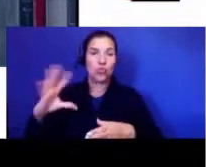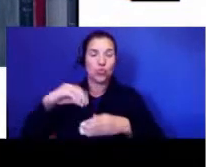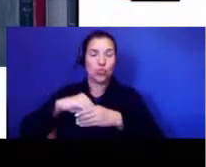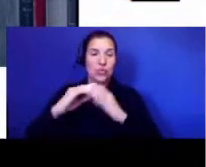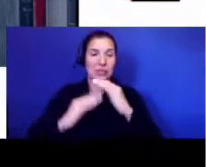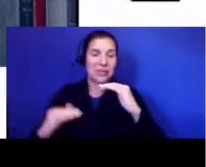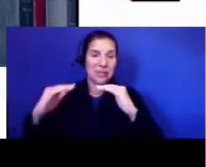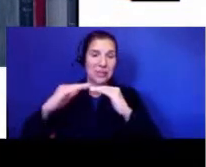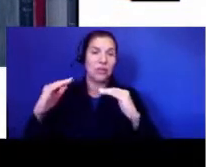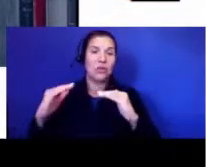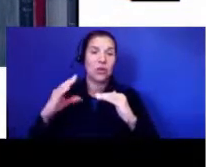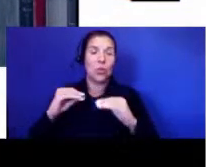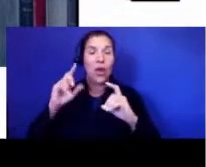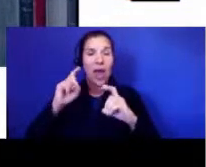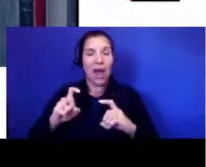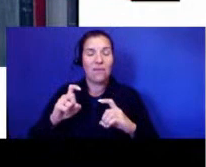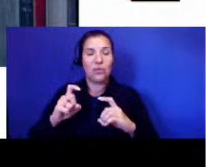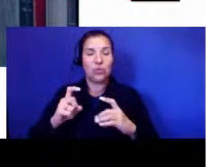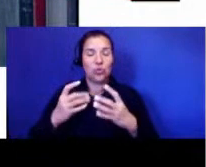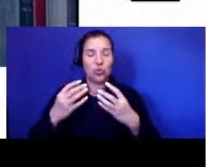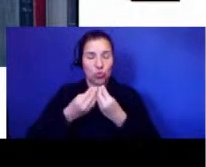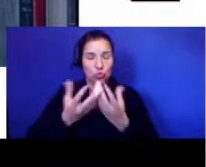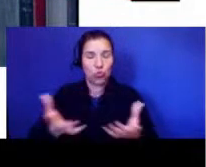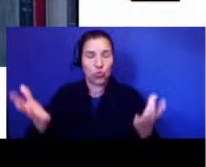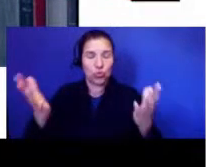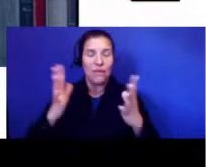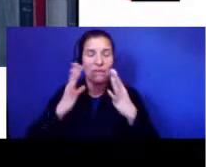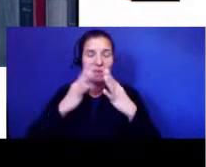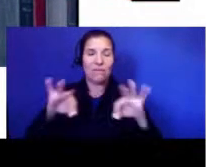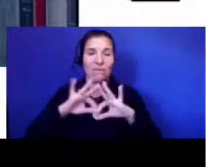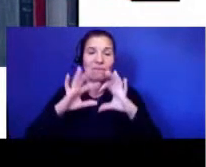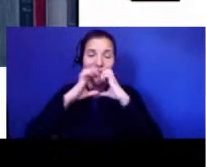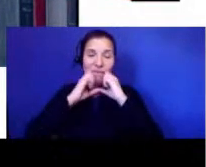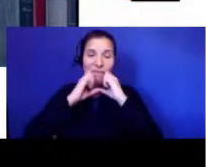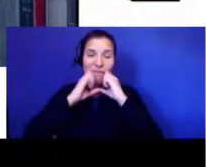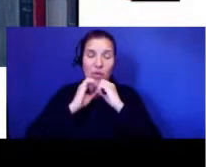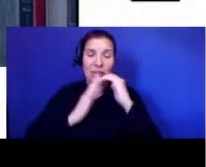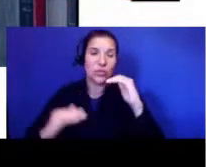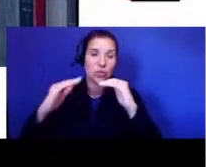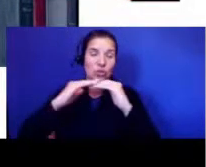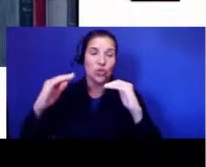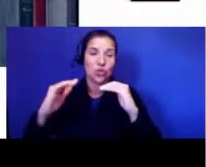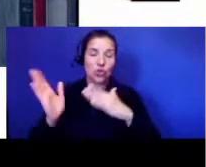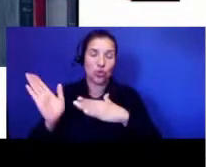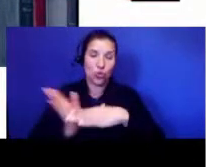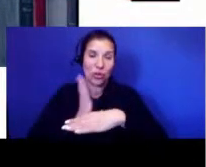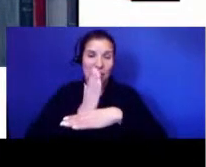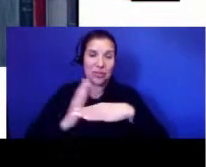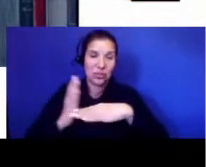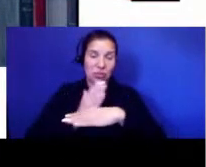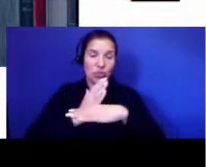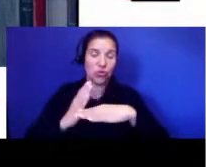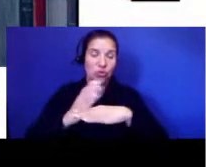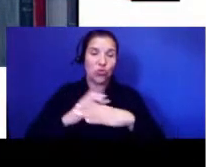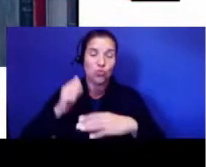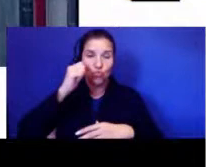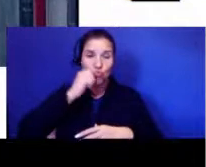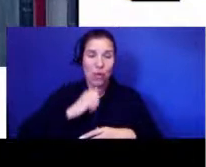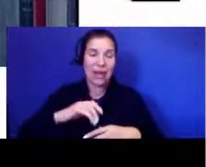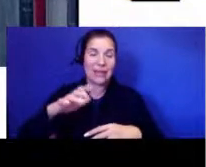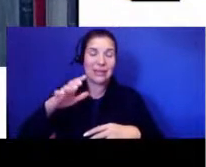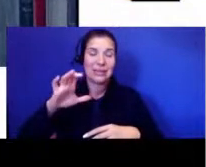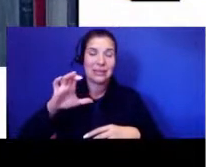narratives, and we have to curate values of diversity and equity across race, sex, gender identity, class, and